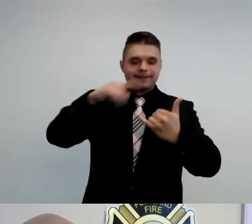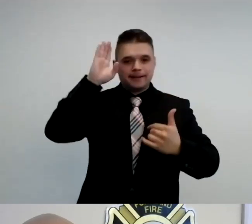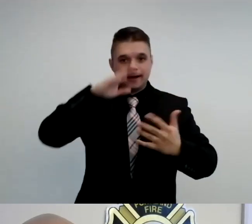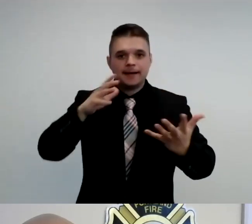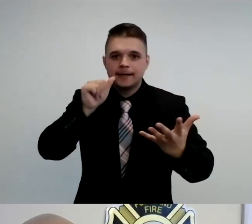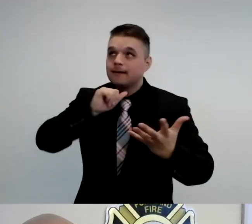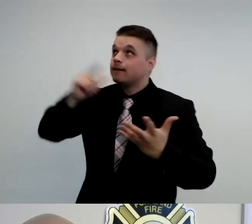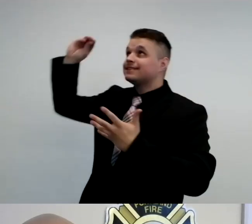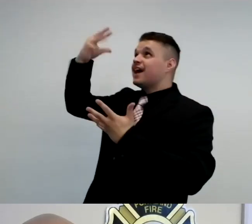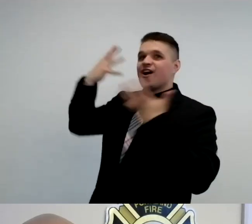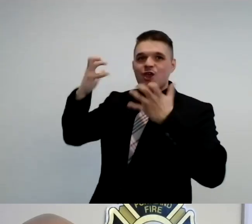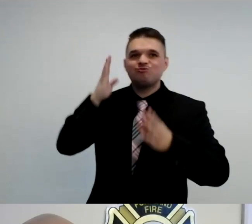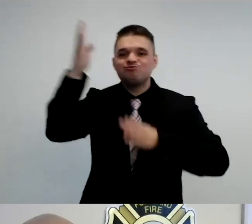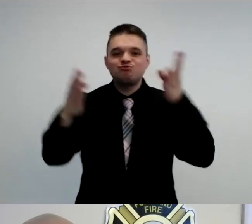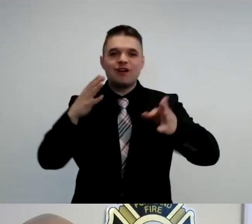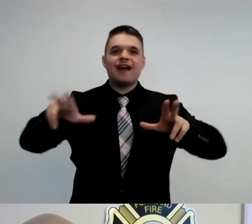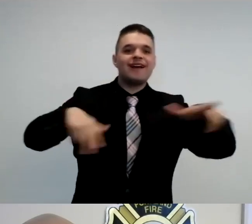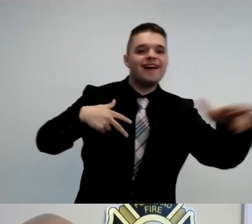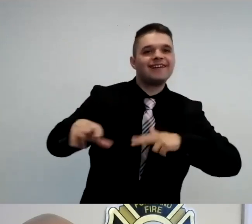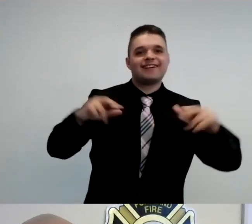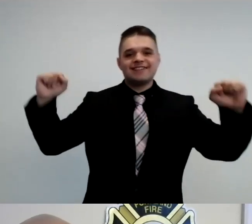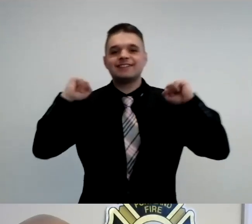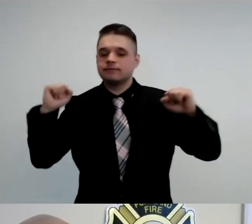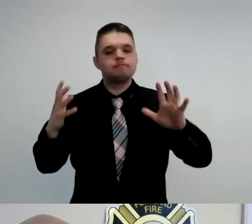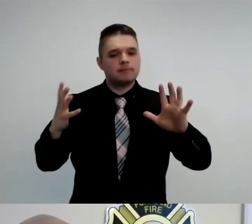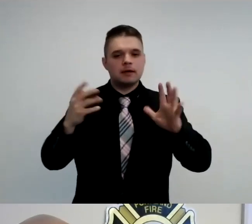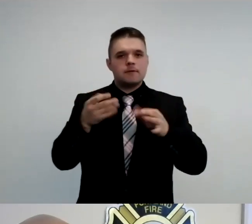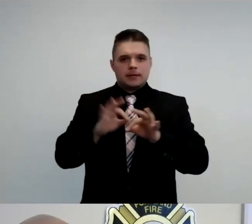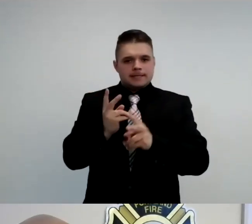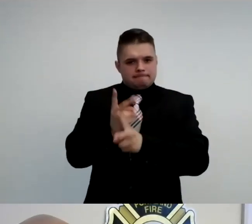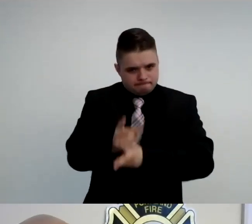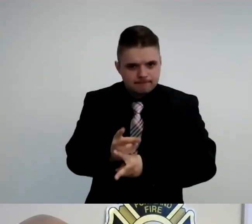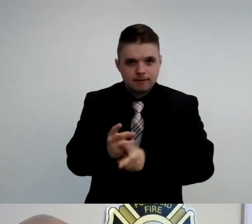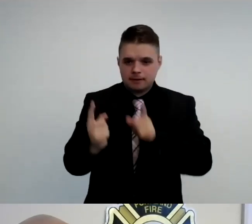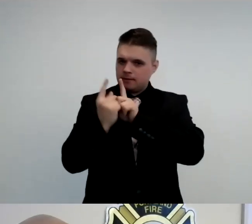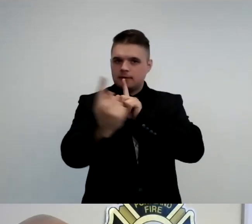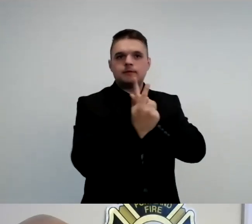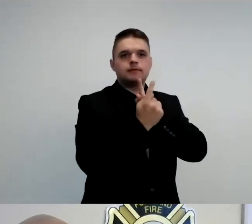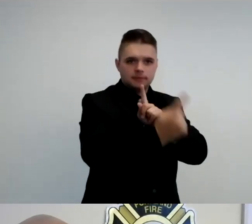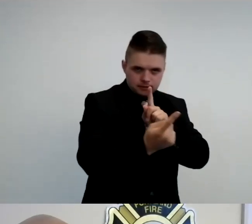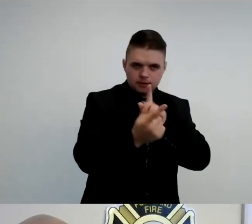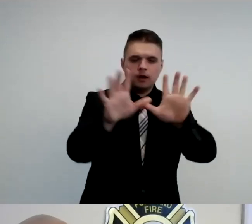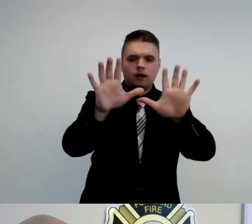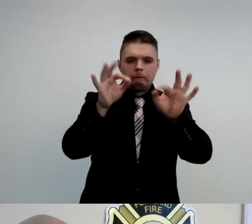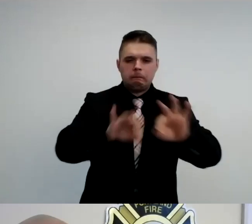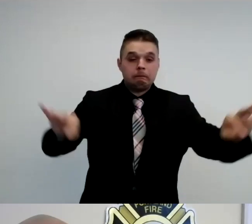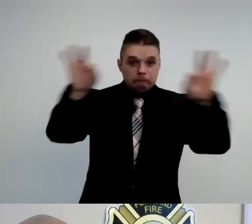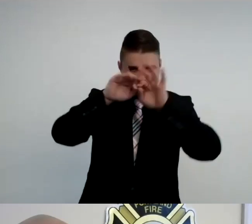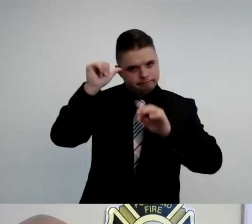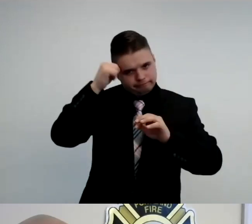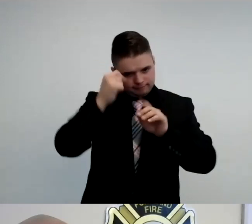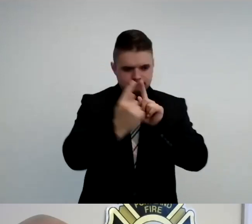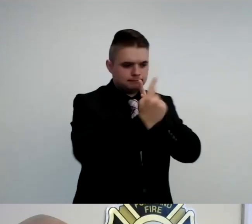the importance of getting outside for physical activity and to get fresh air. Just please do so safely. And that means maintaining at